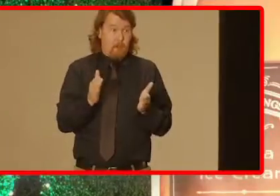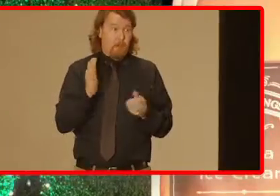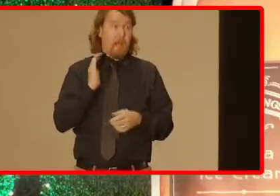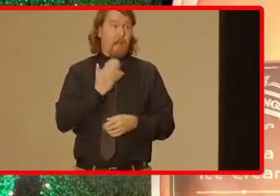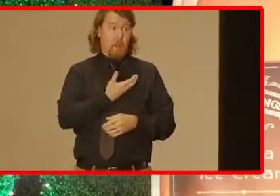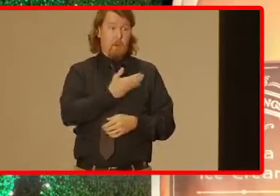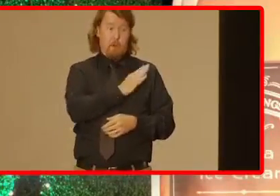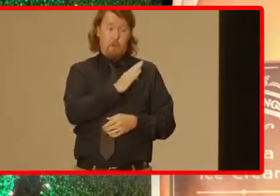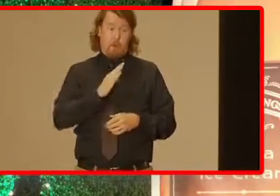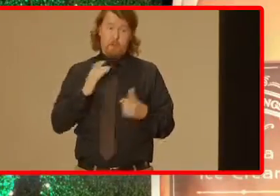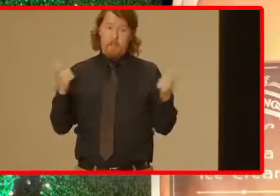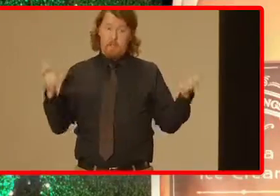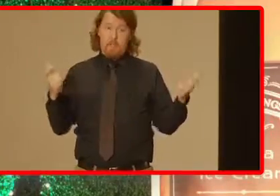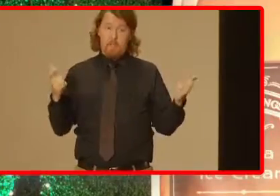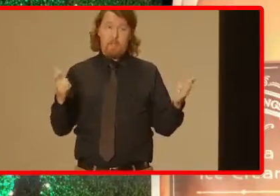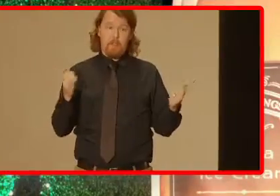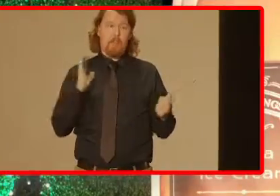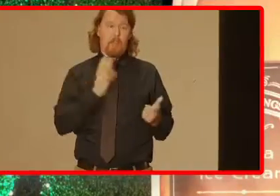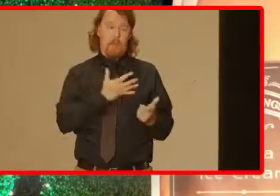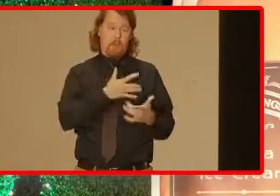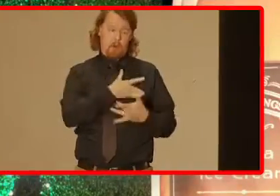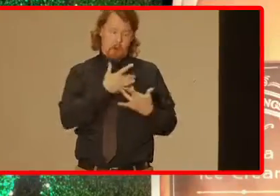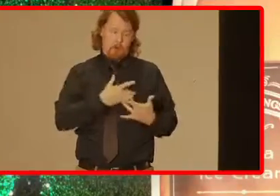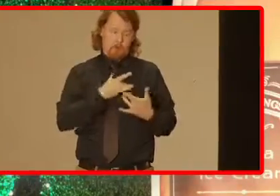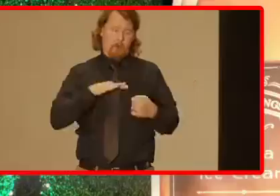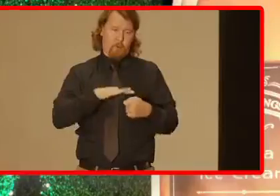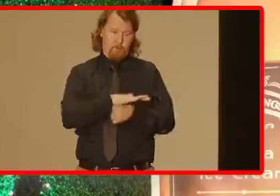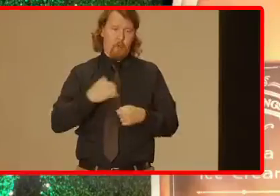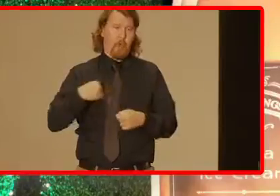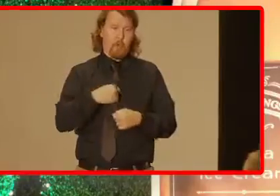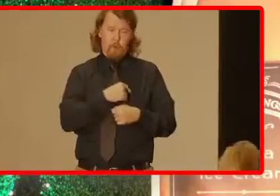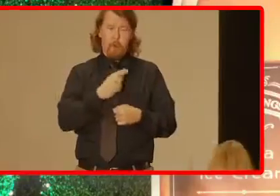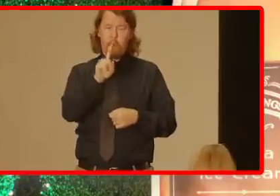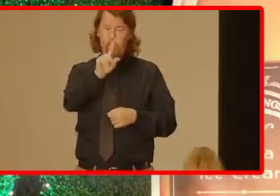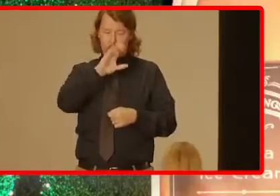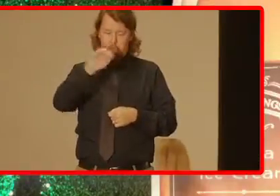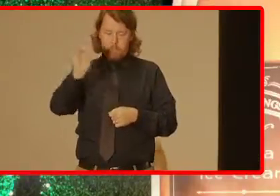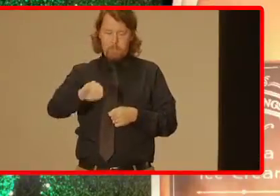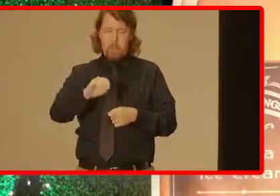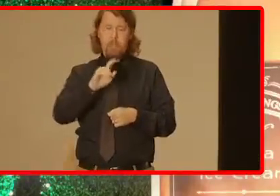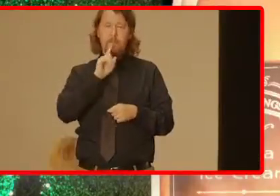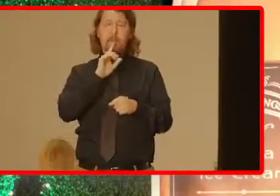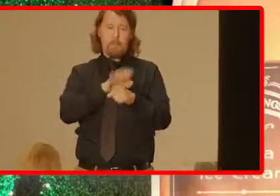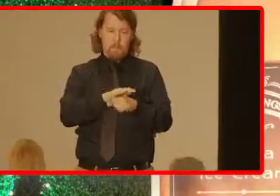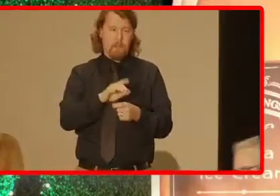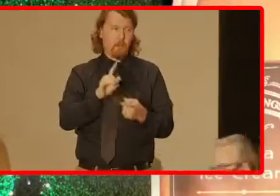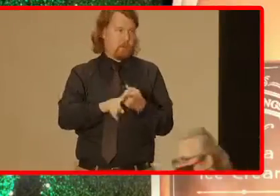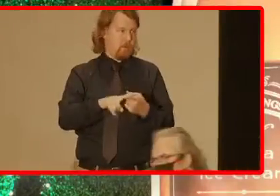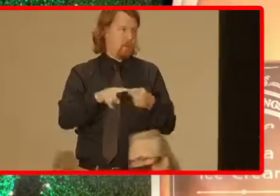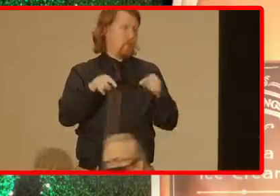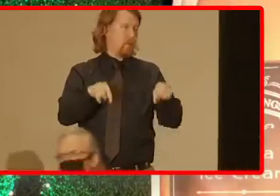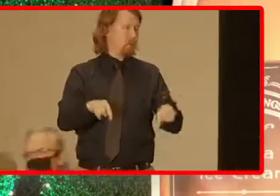board is large, our hearts are full, and we're totally dedicated to assist and help.